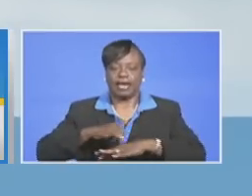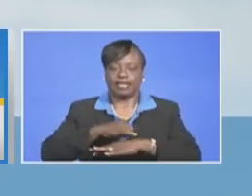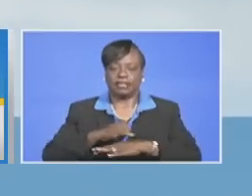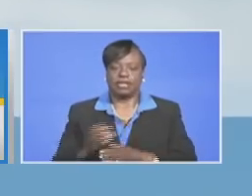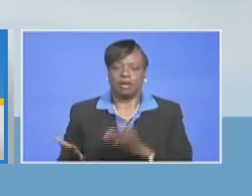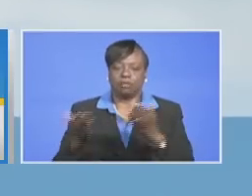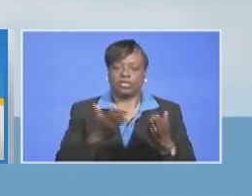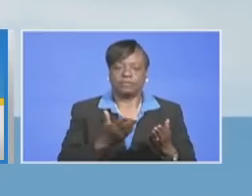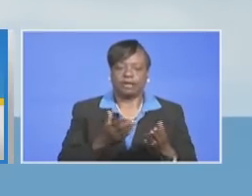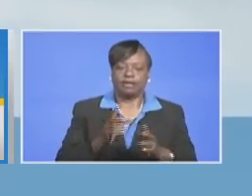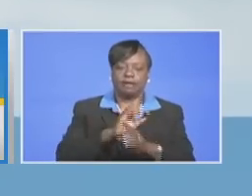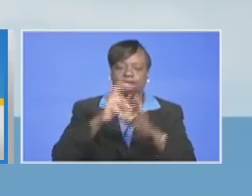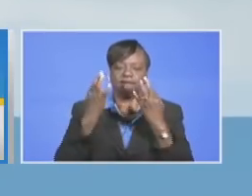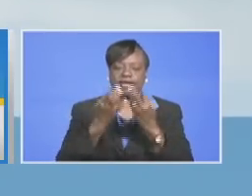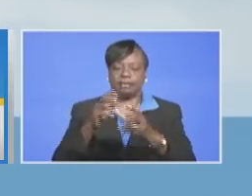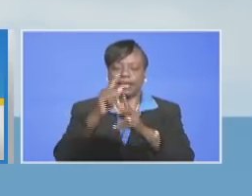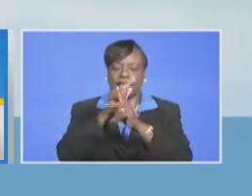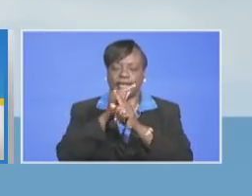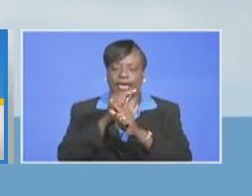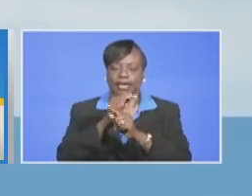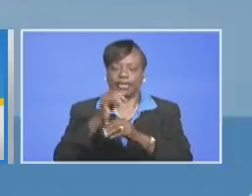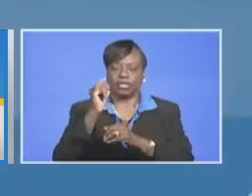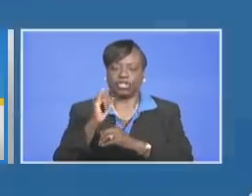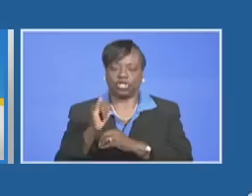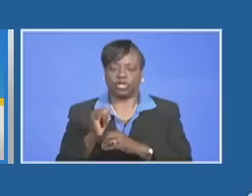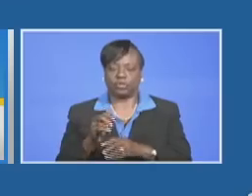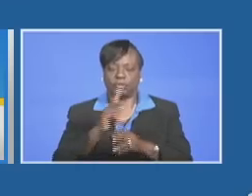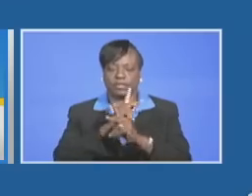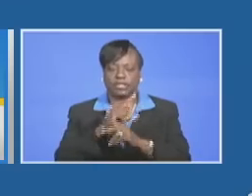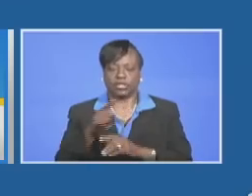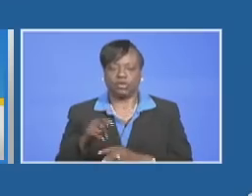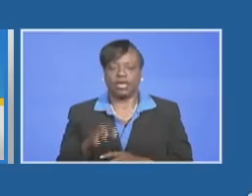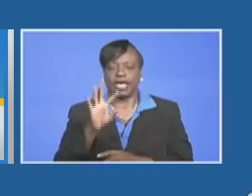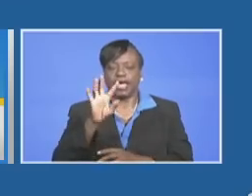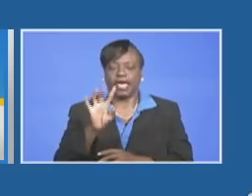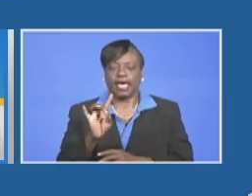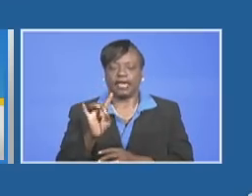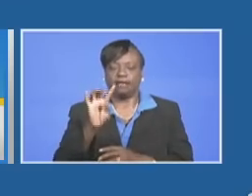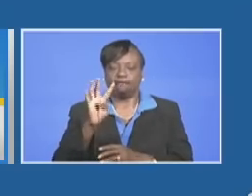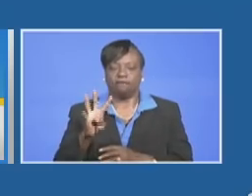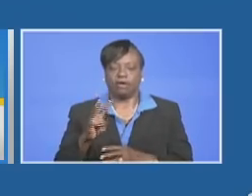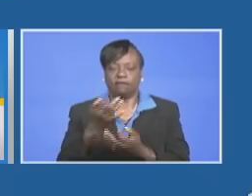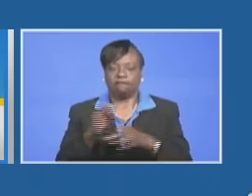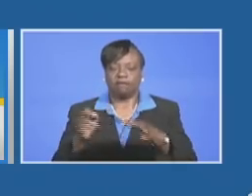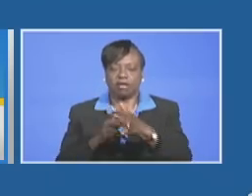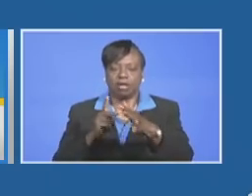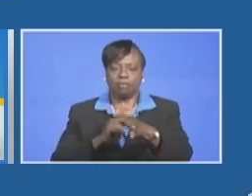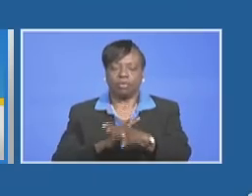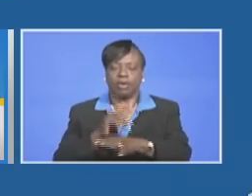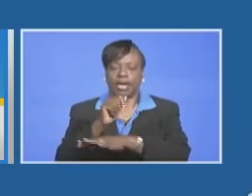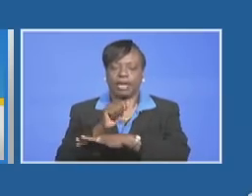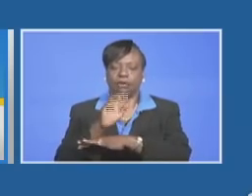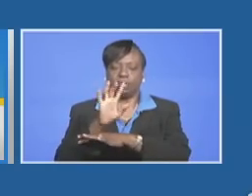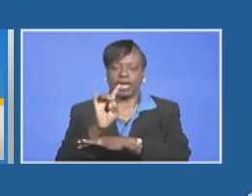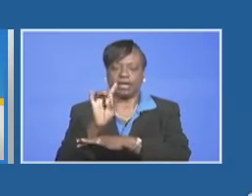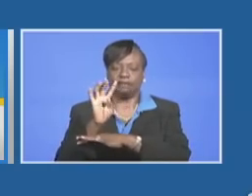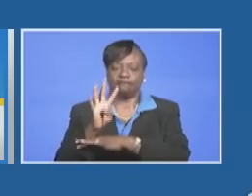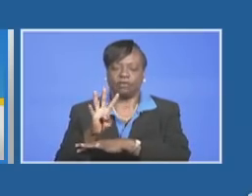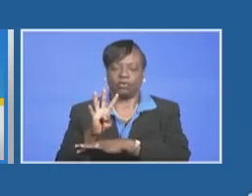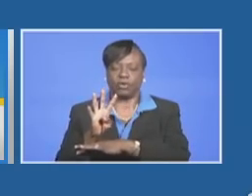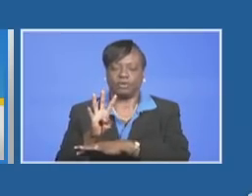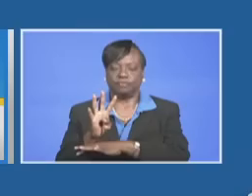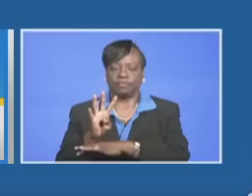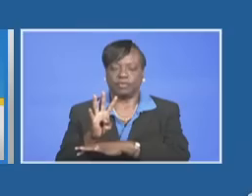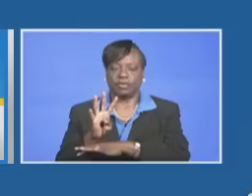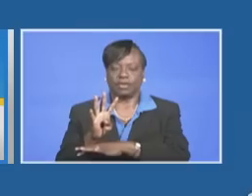are brought to you by Family Guardian Insurance Company. We're protecting you. 84 degrees in Freeport, also Greentoll, Key, Marshall,